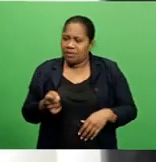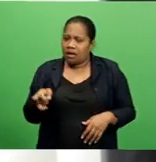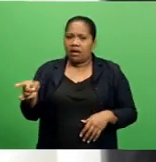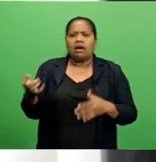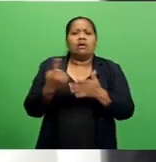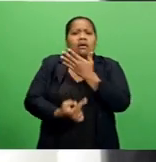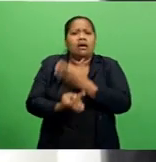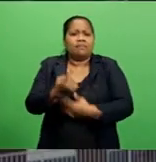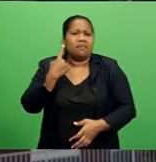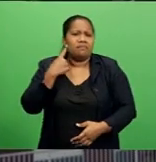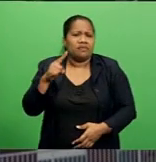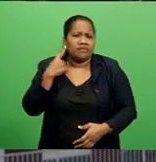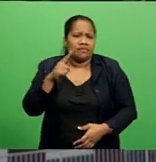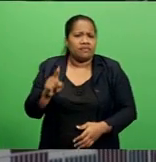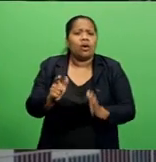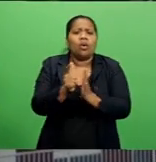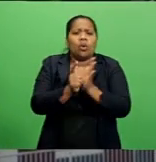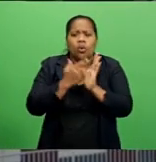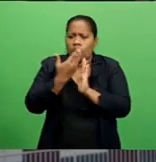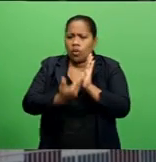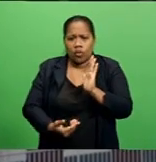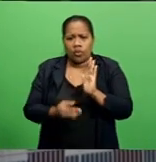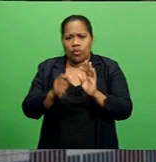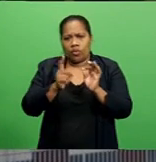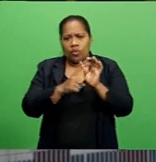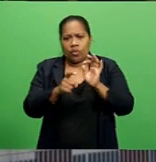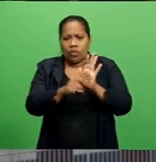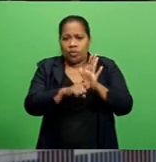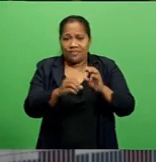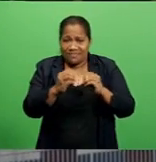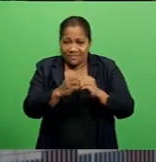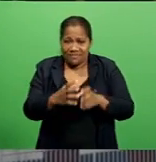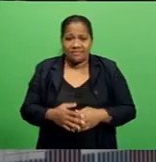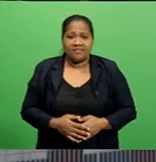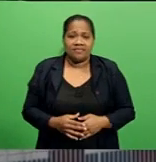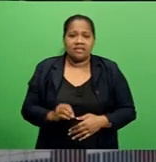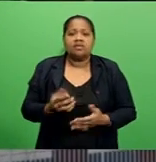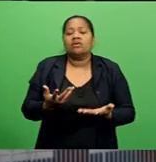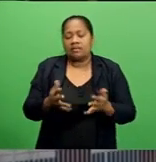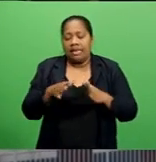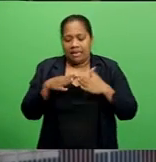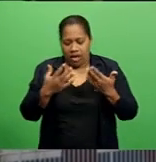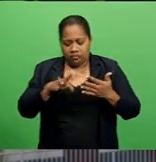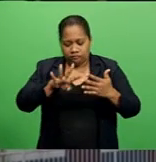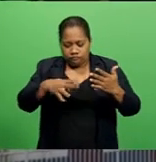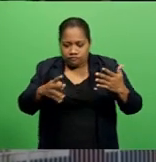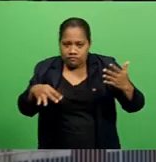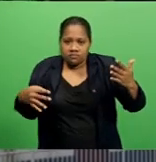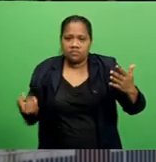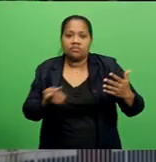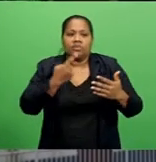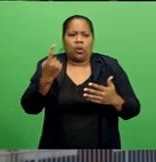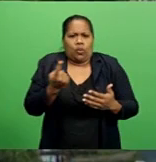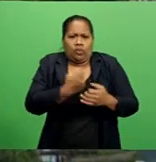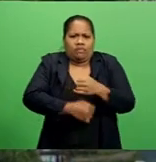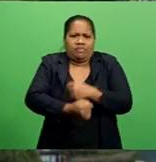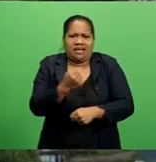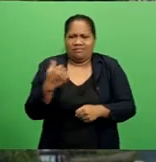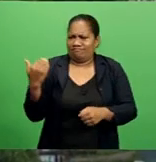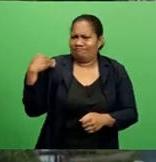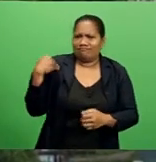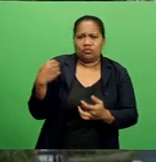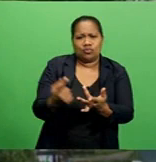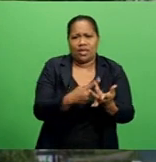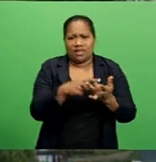agreement. Kumar says they are looking at the option of issuing notices to those who have become a nuisance to other tenants,